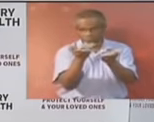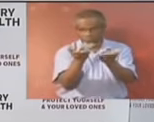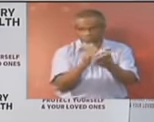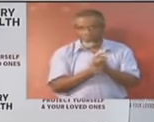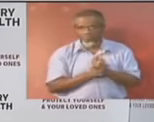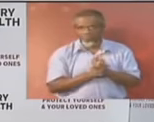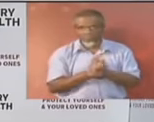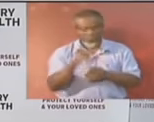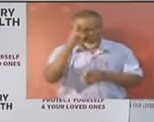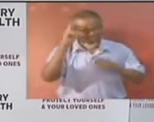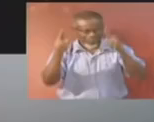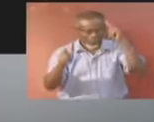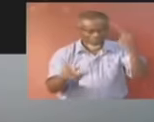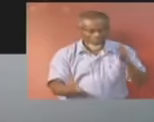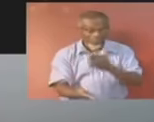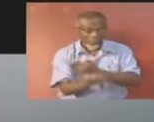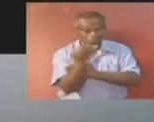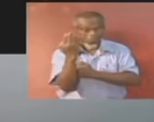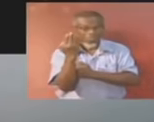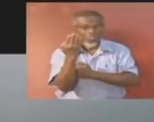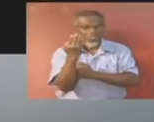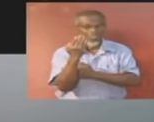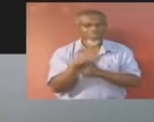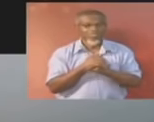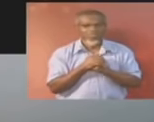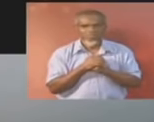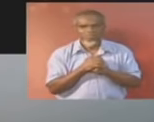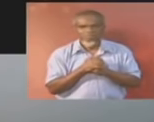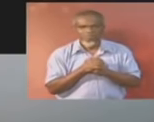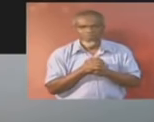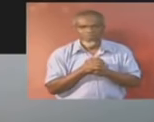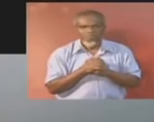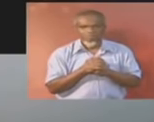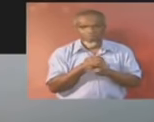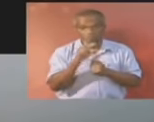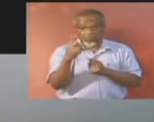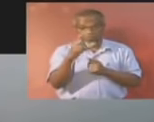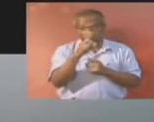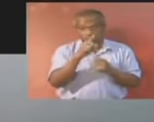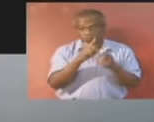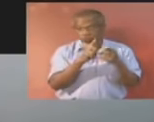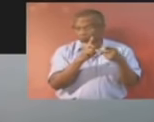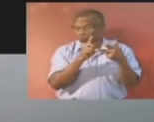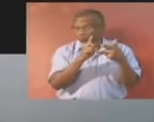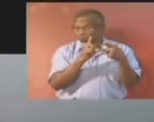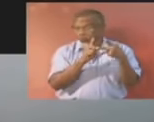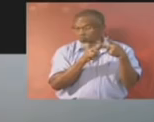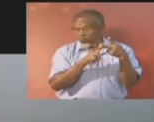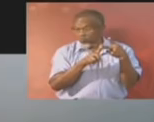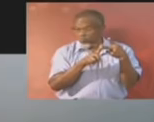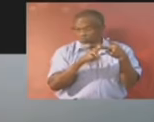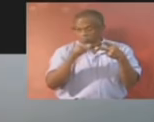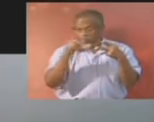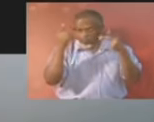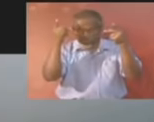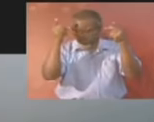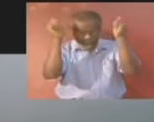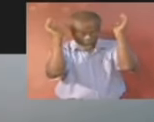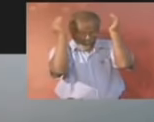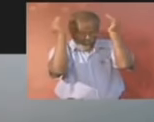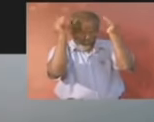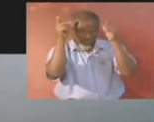Hi, good morning. Binima here from IETV News. I have 2 quick questions. My first question would perhaps go to Dr. Hines. Dr. Hines,